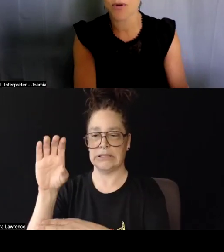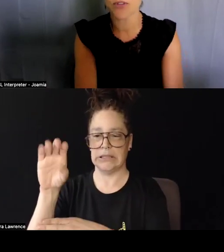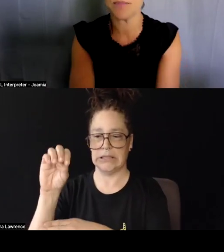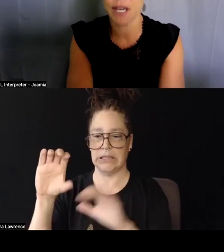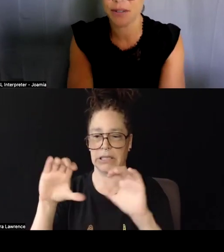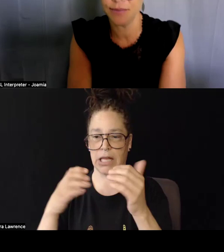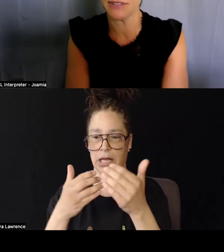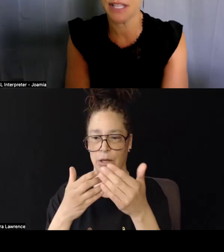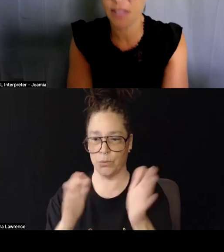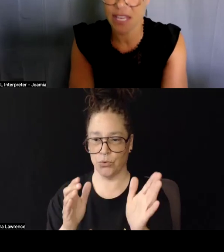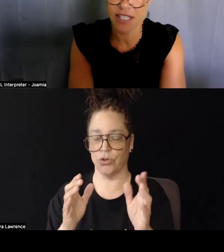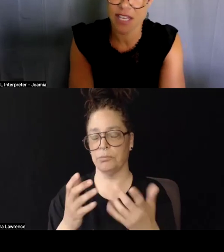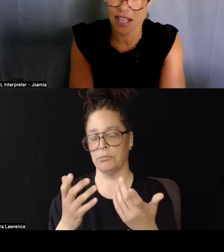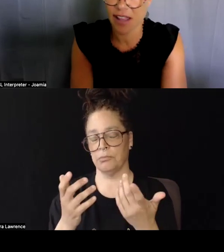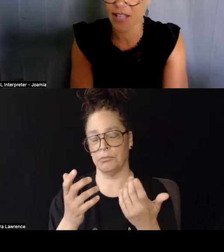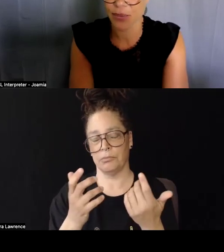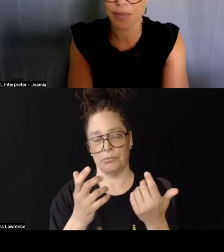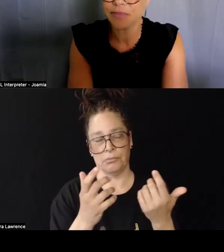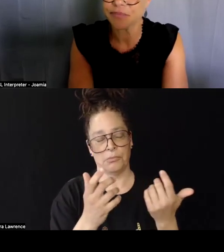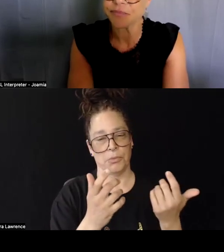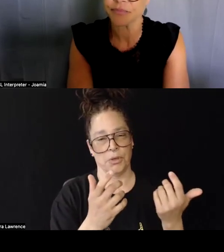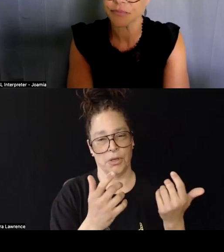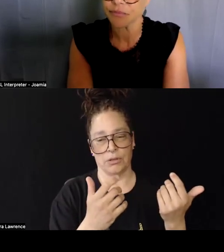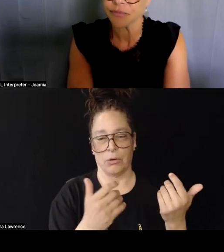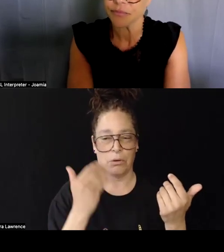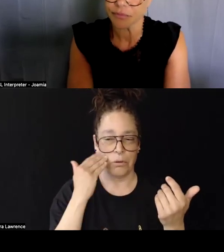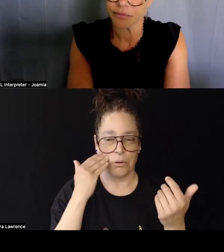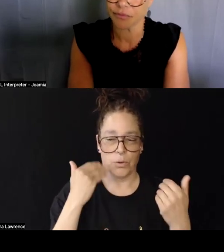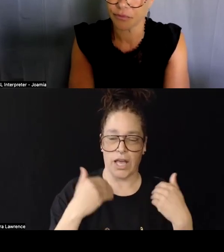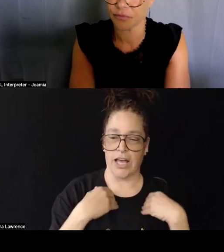And I broke them down in the ECE classroom.